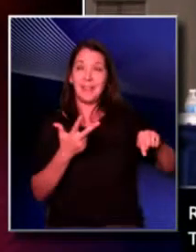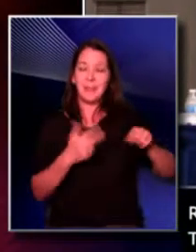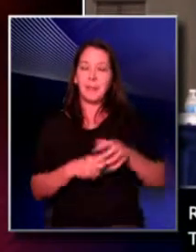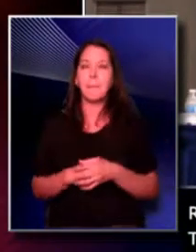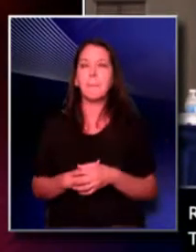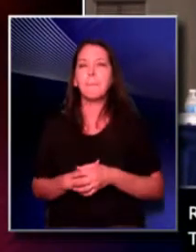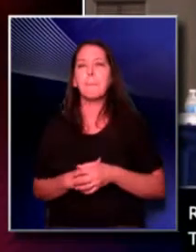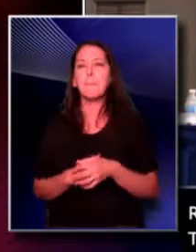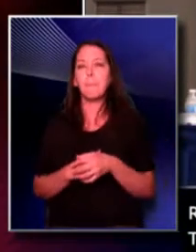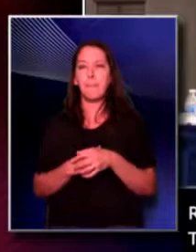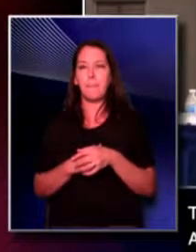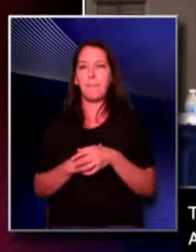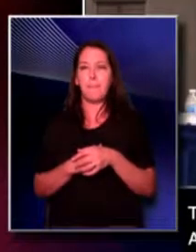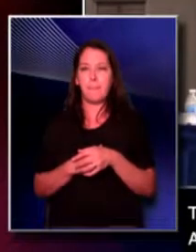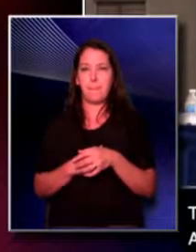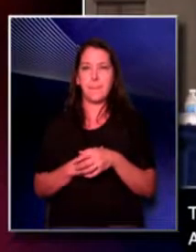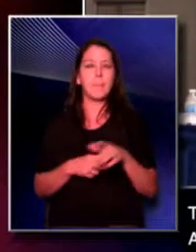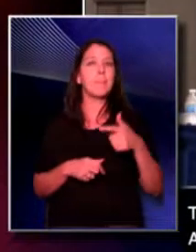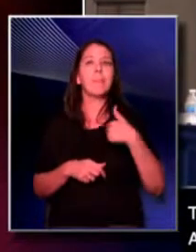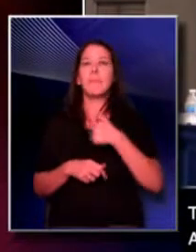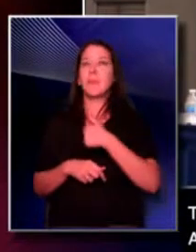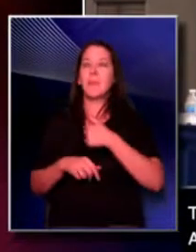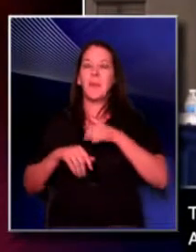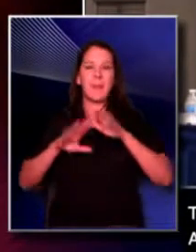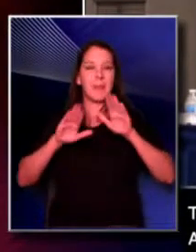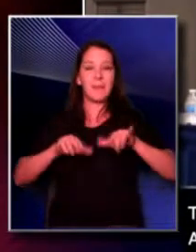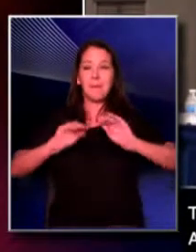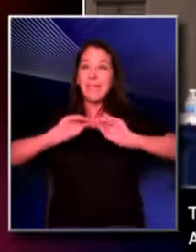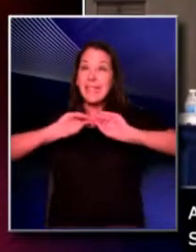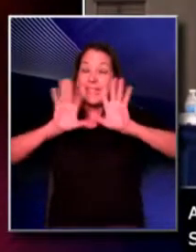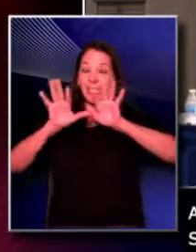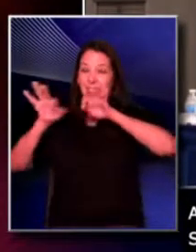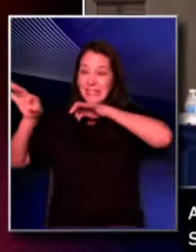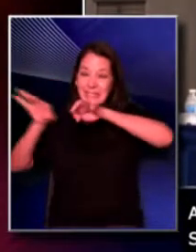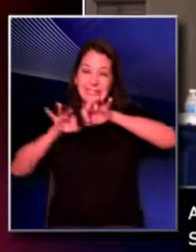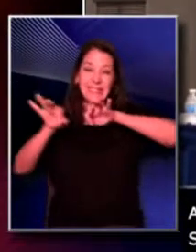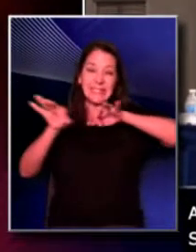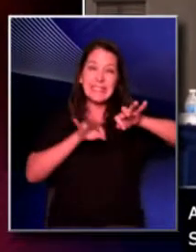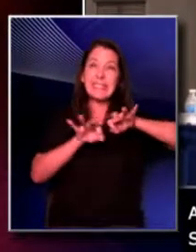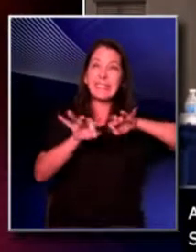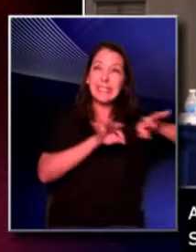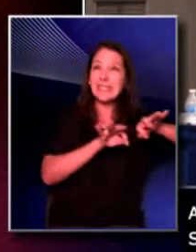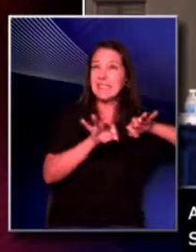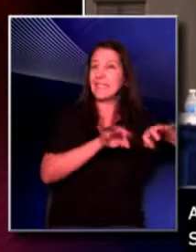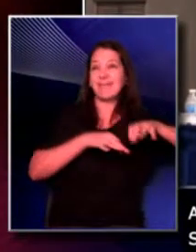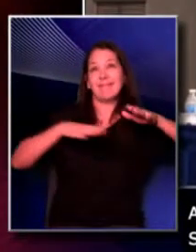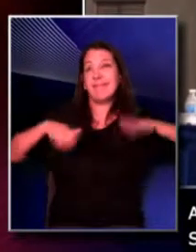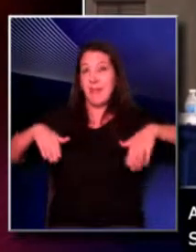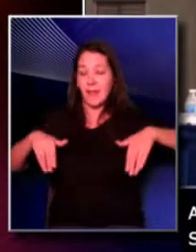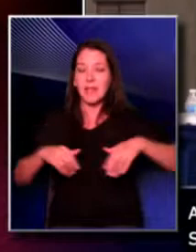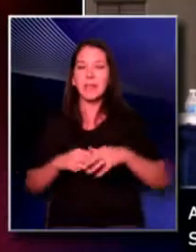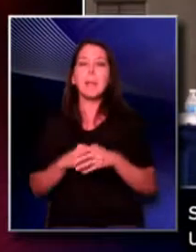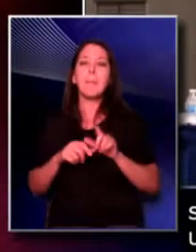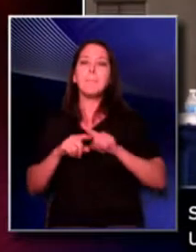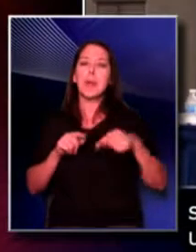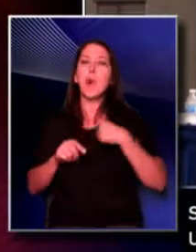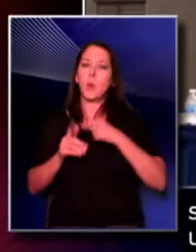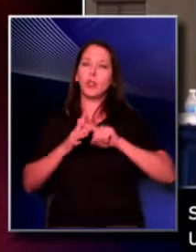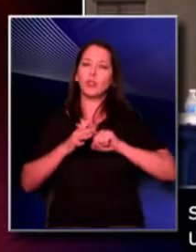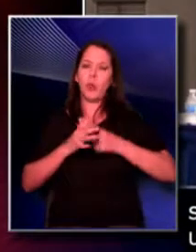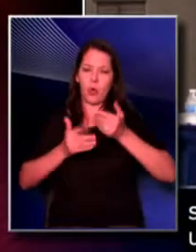Although we haven't yet really spelled out what we want to do under each, we are already starting to do